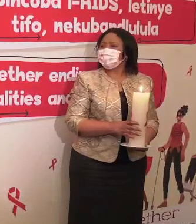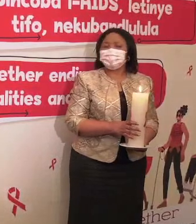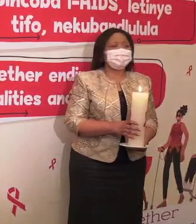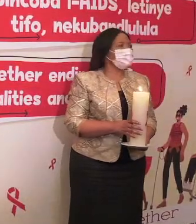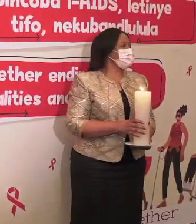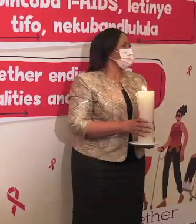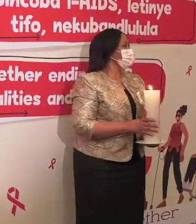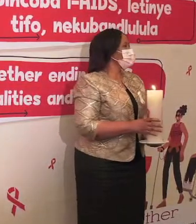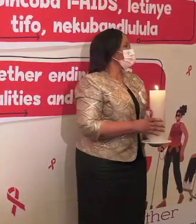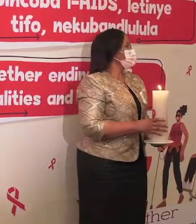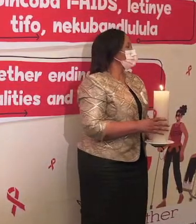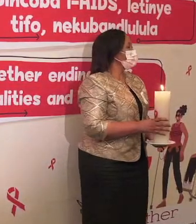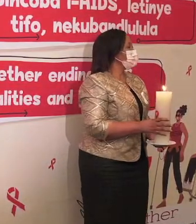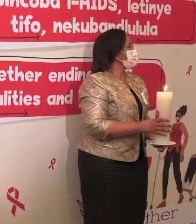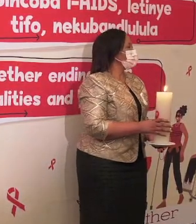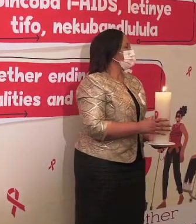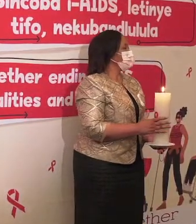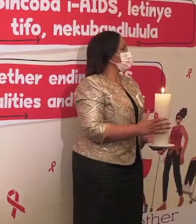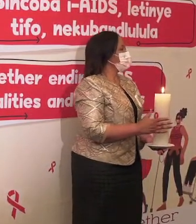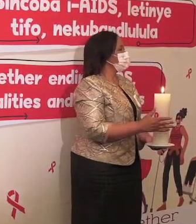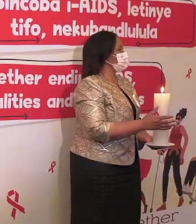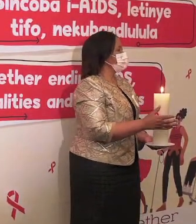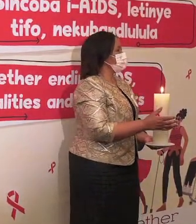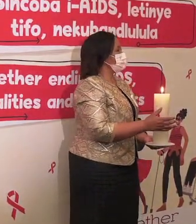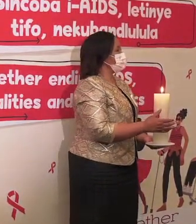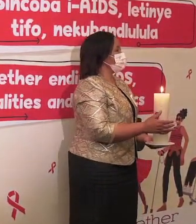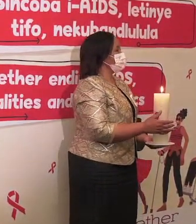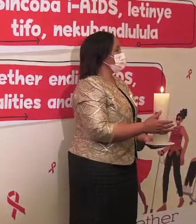regional coordinators.